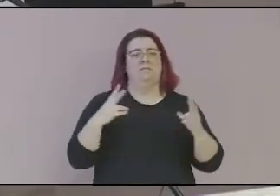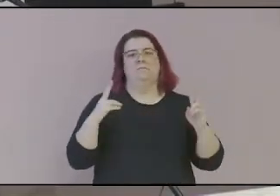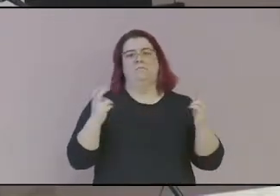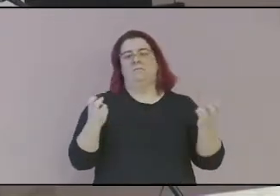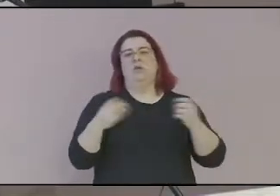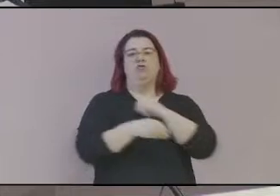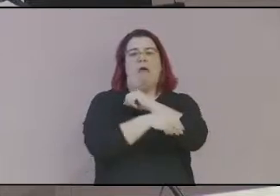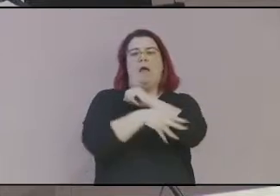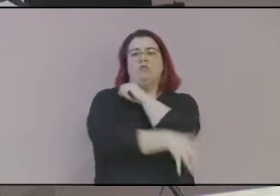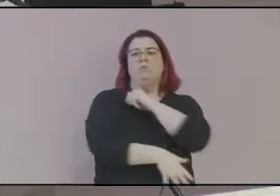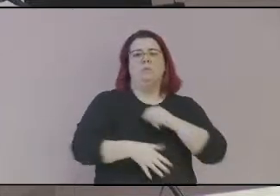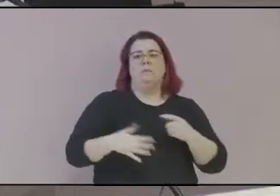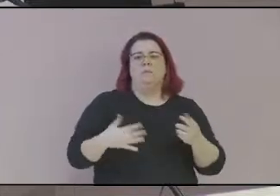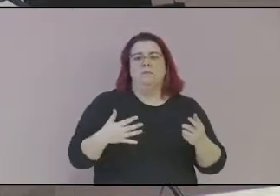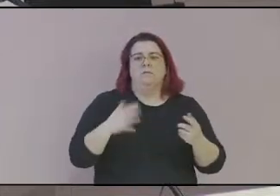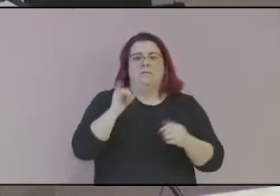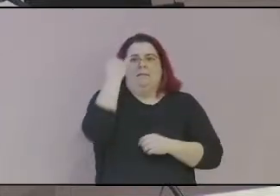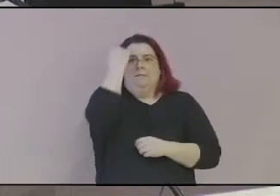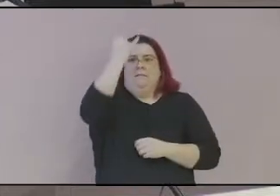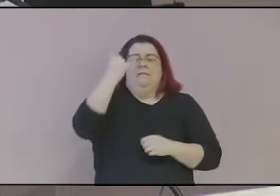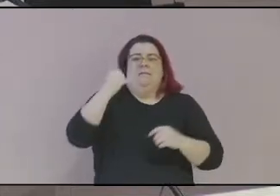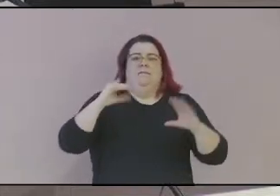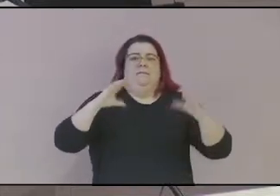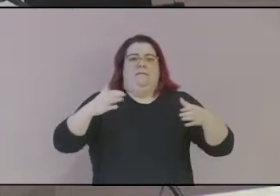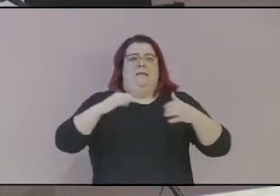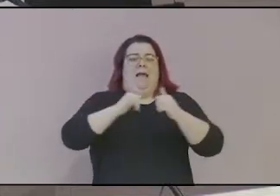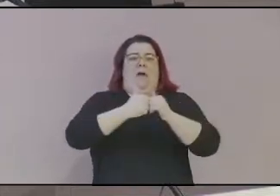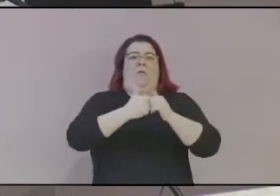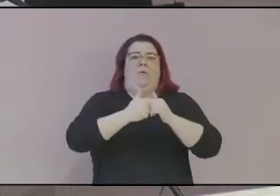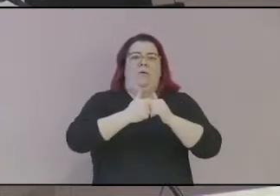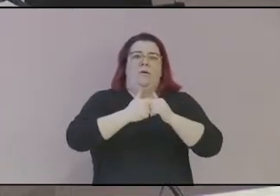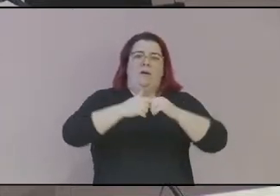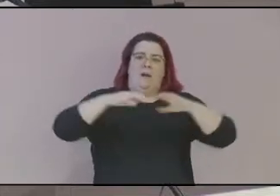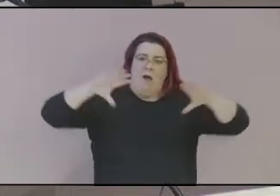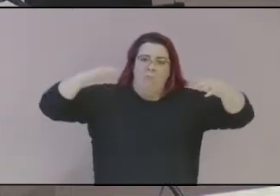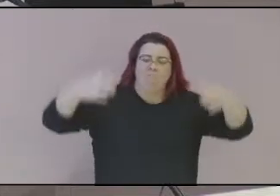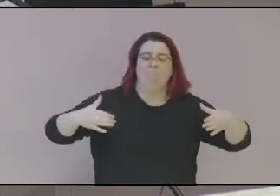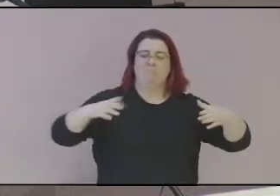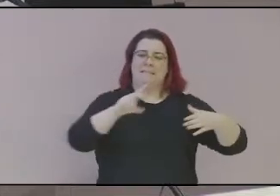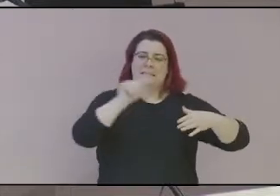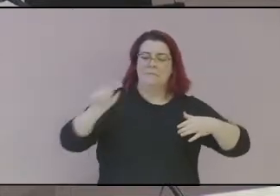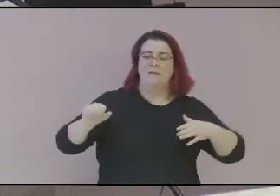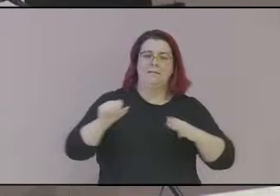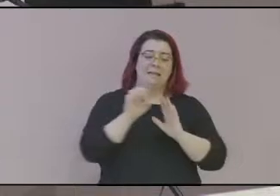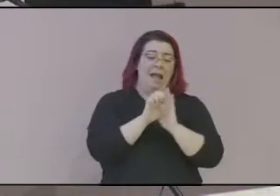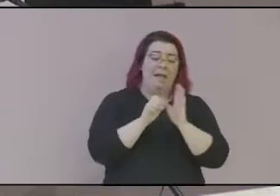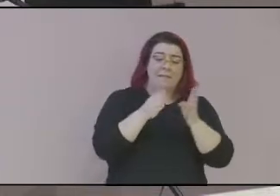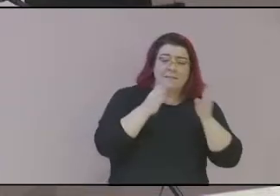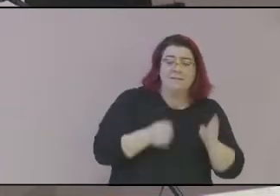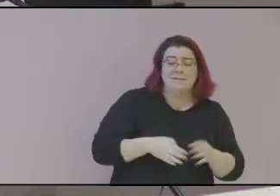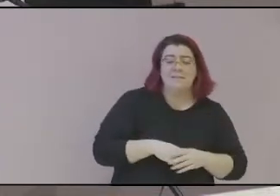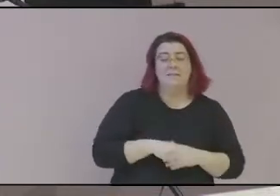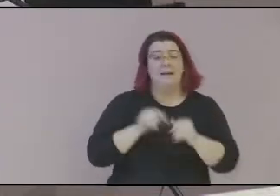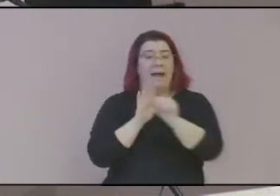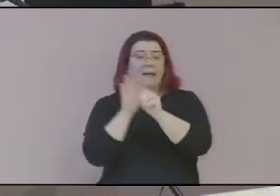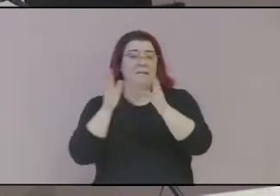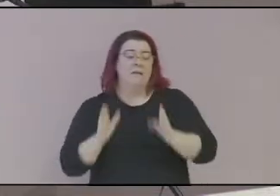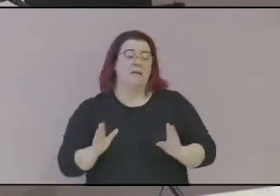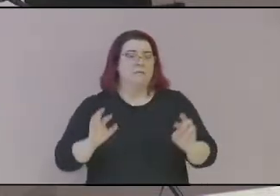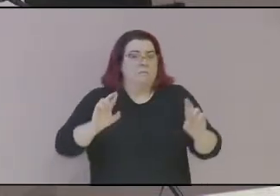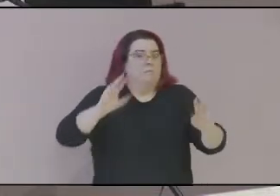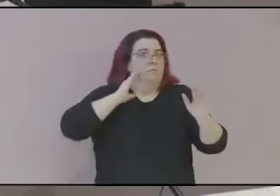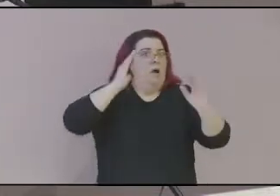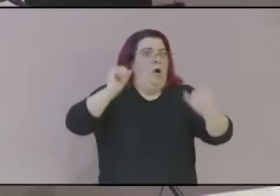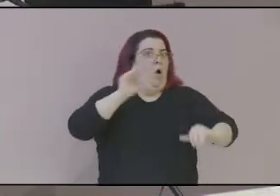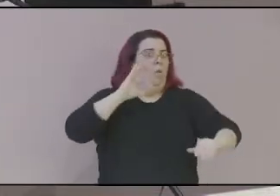what remains to be imagined and will be asked of the disability ethicists and activists who do, I hope, contribute to the